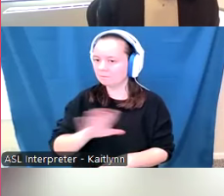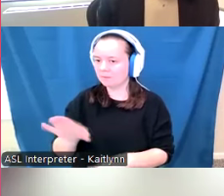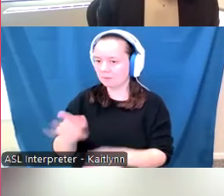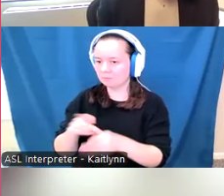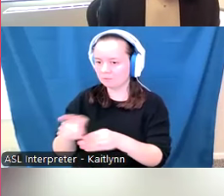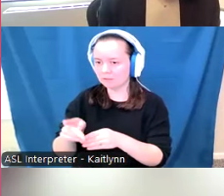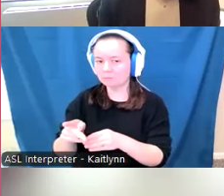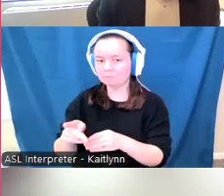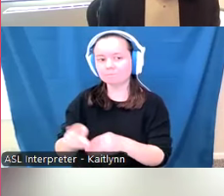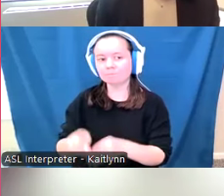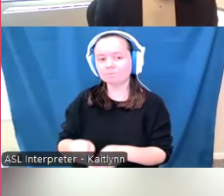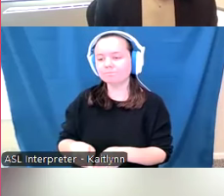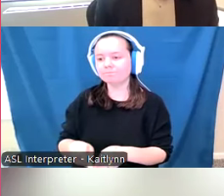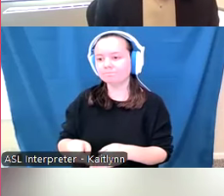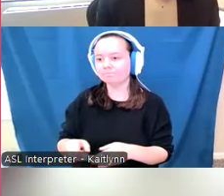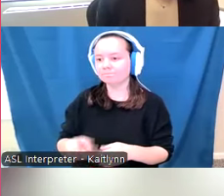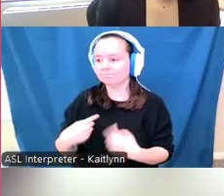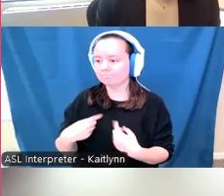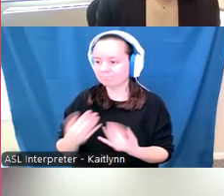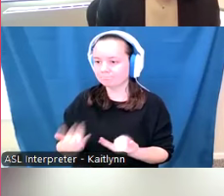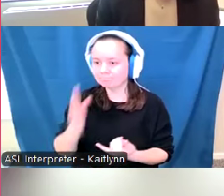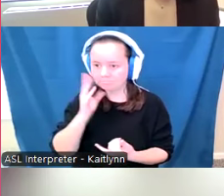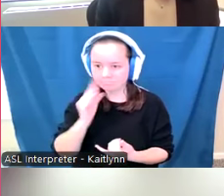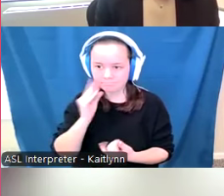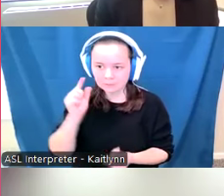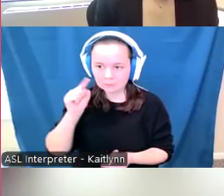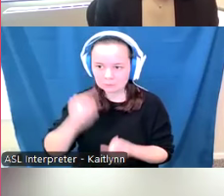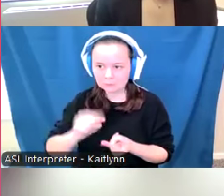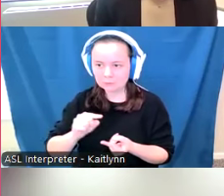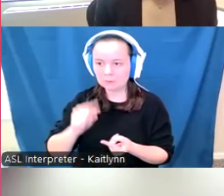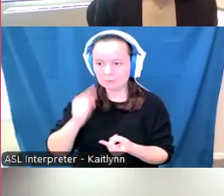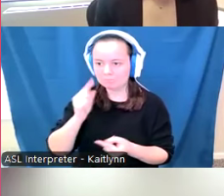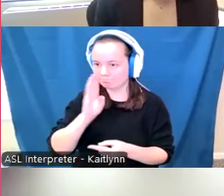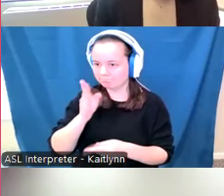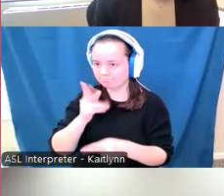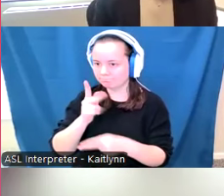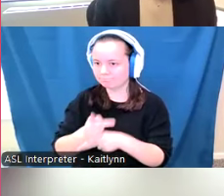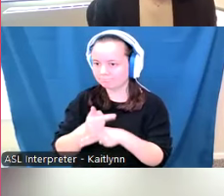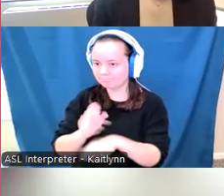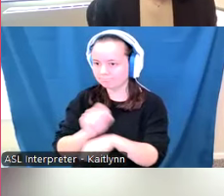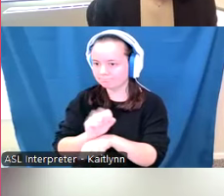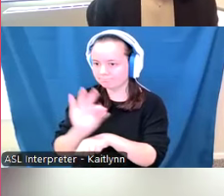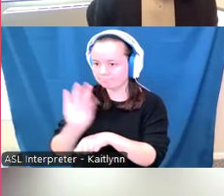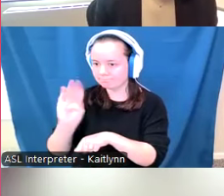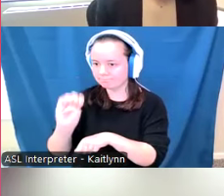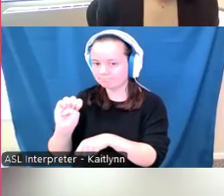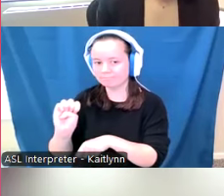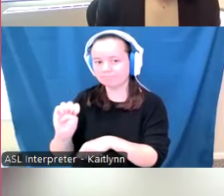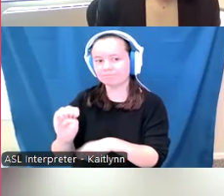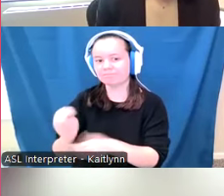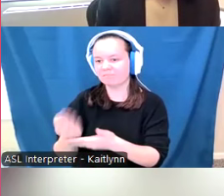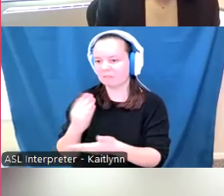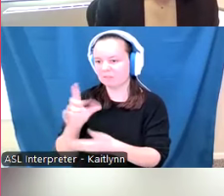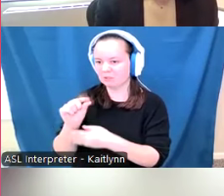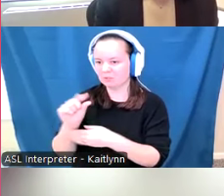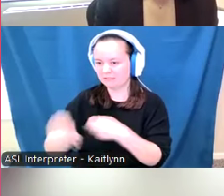this long-standing shortage of direct care professionals in the US for over 2 decades, and it was recently exacerbated